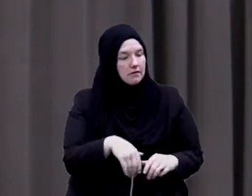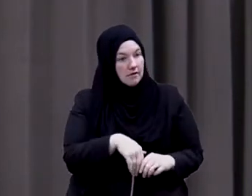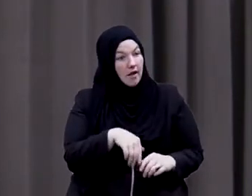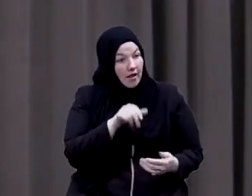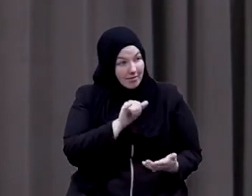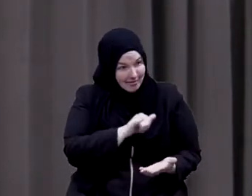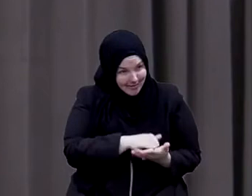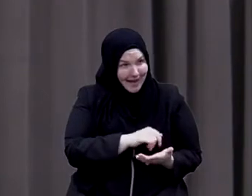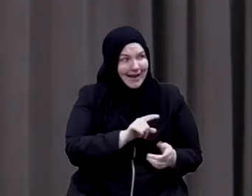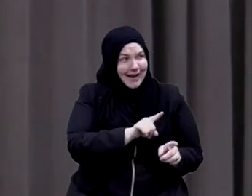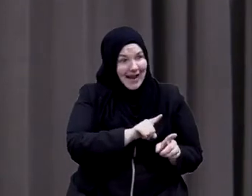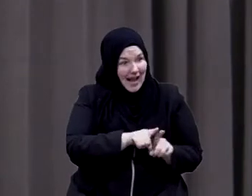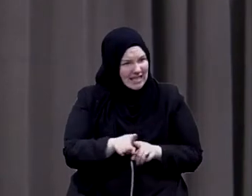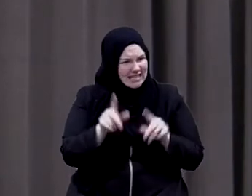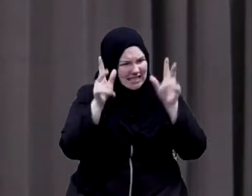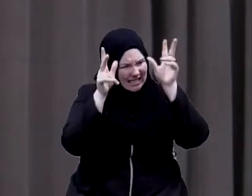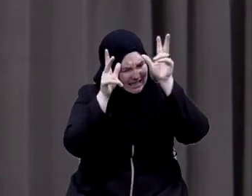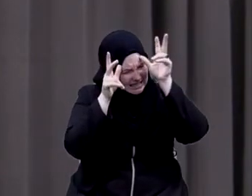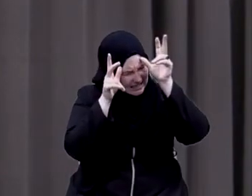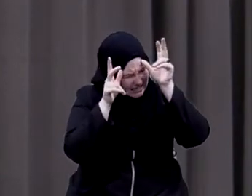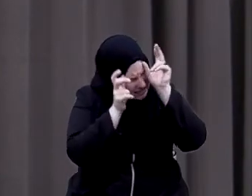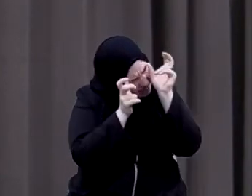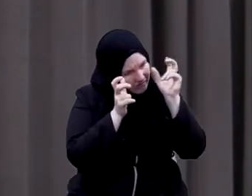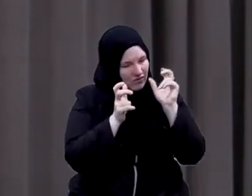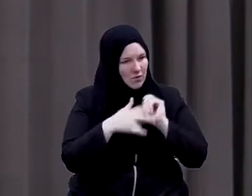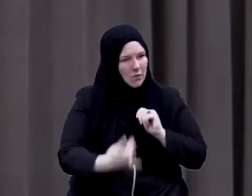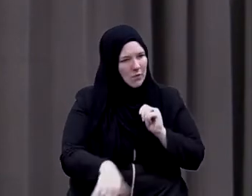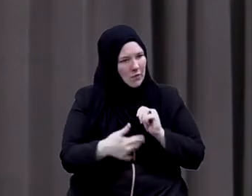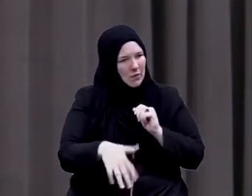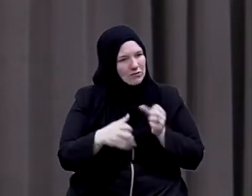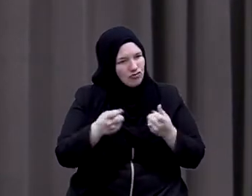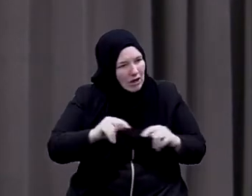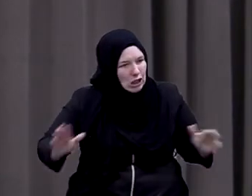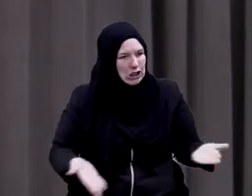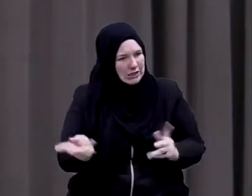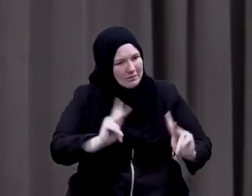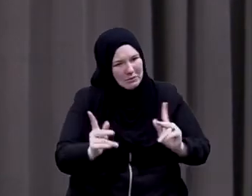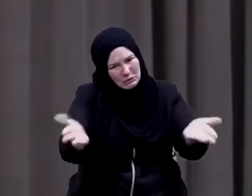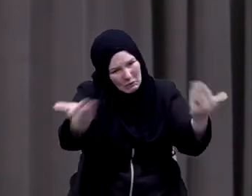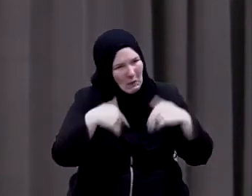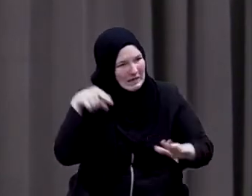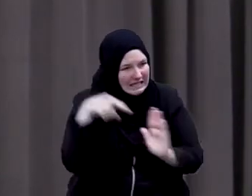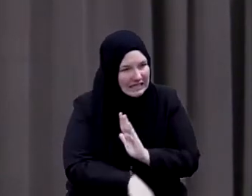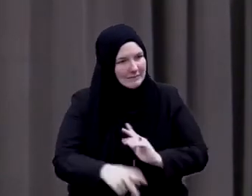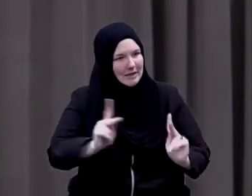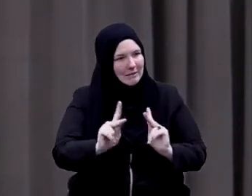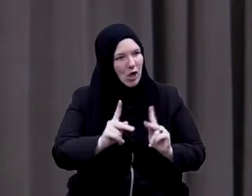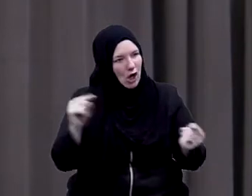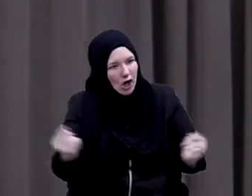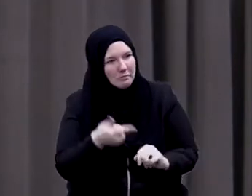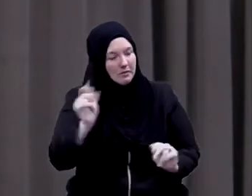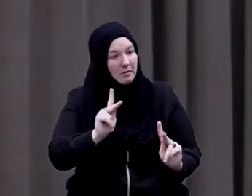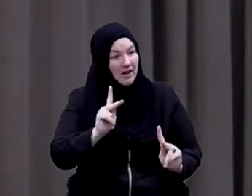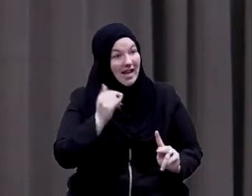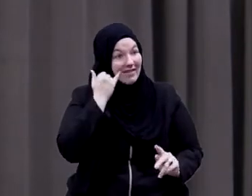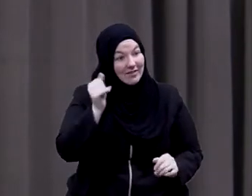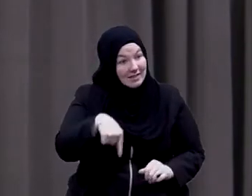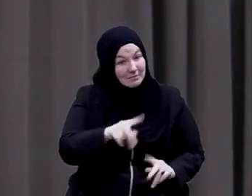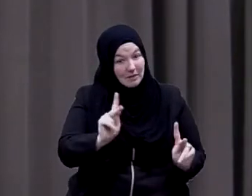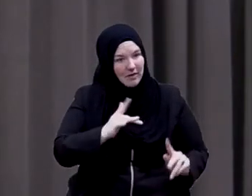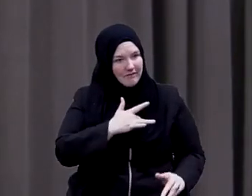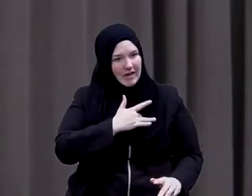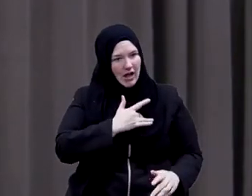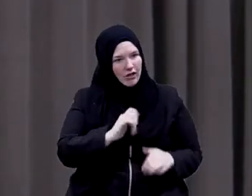this is as evil as it can get. If these people felt threatened